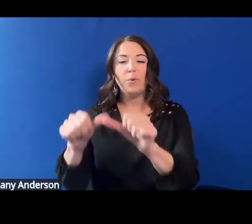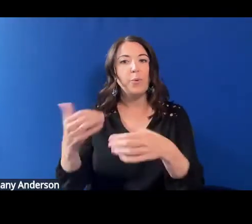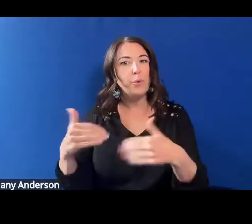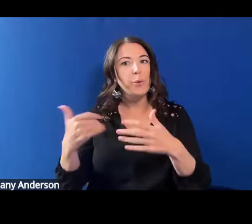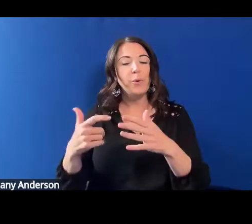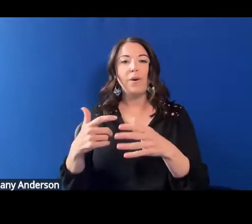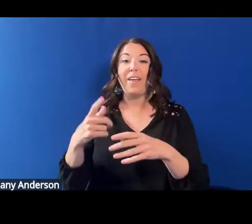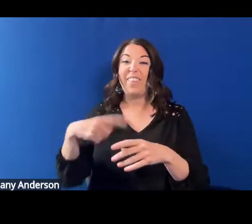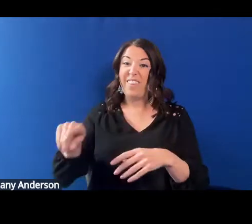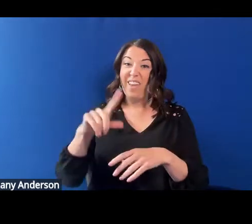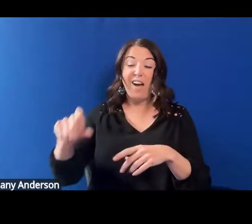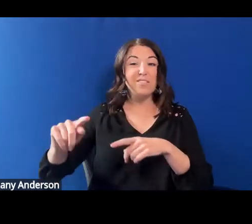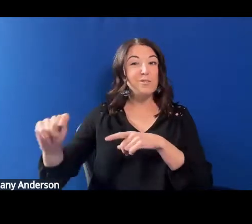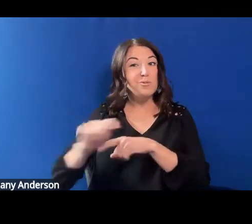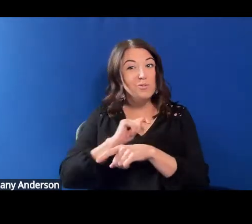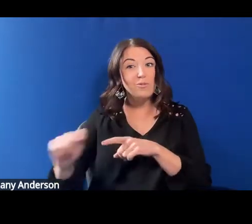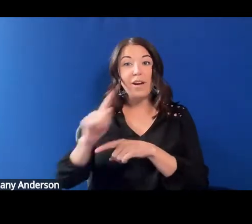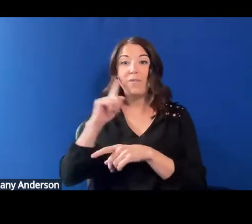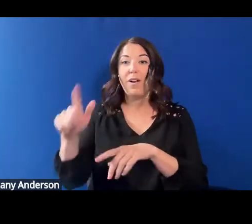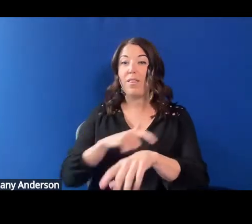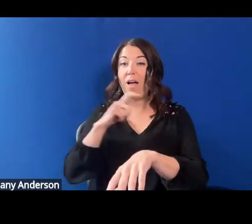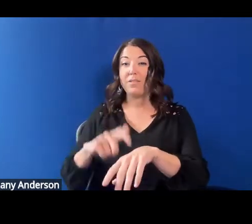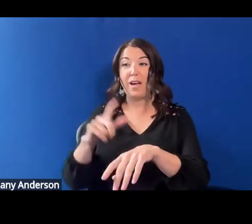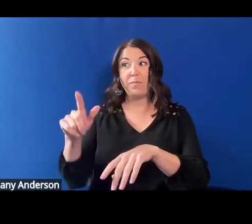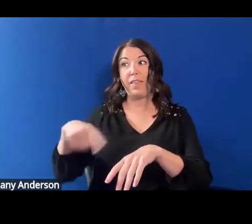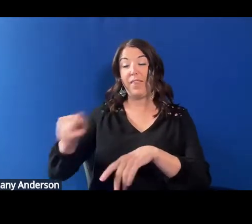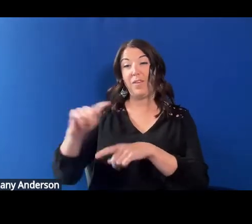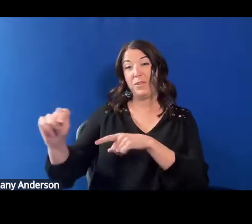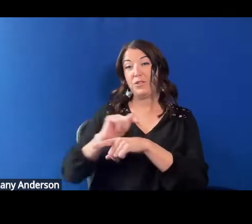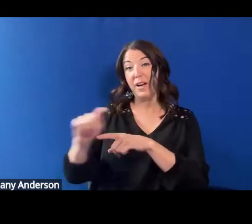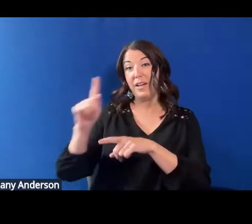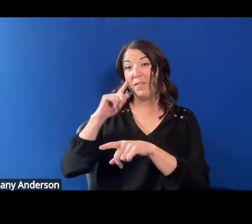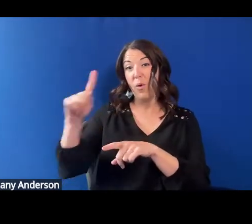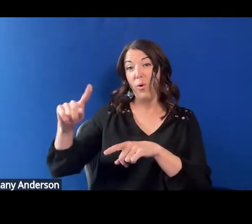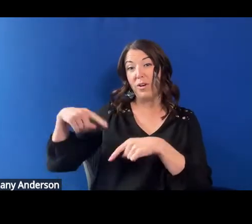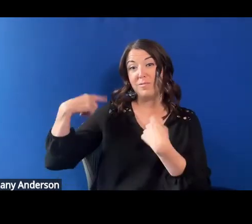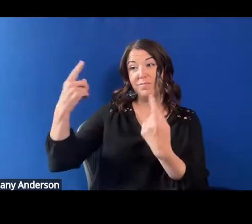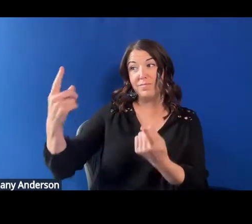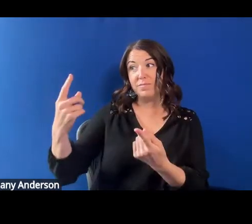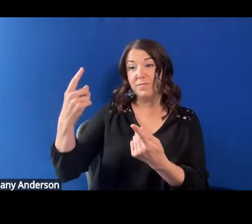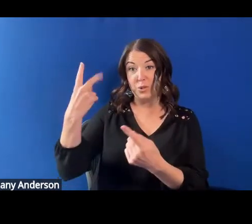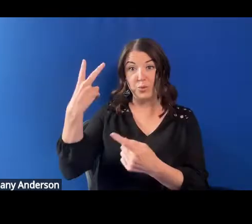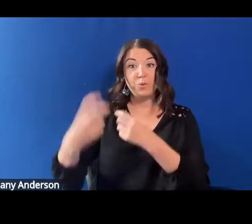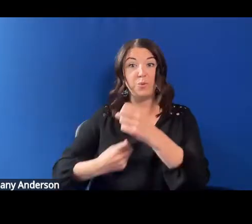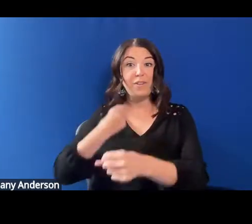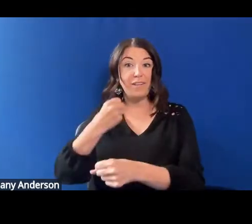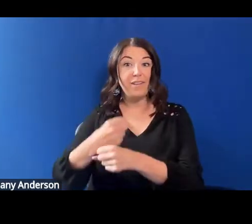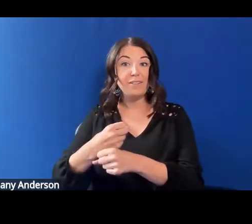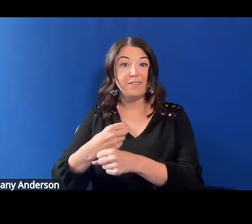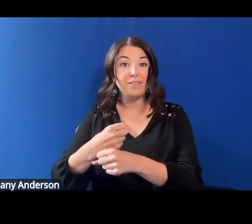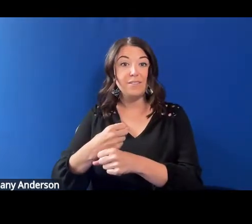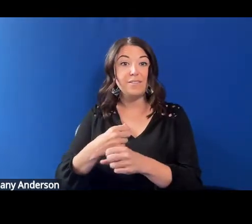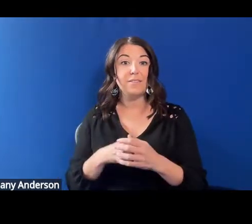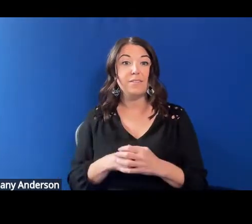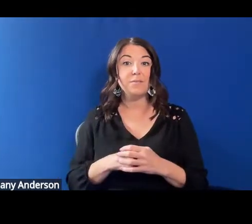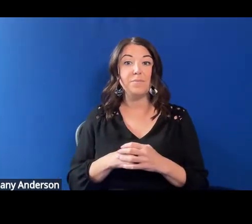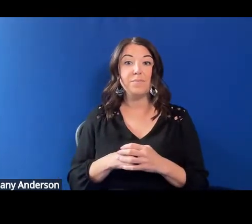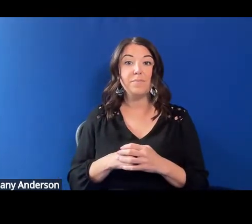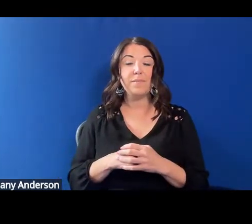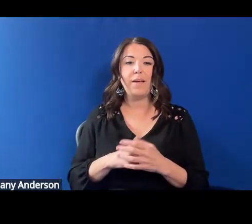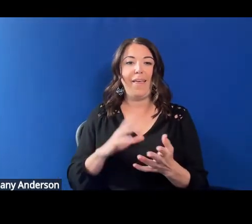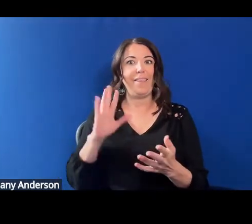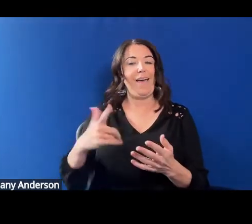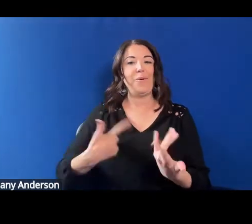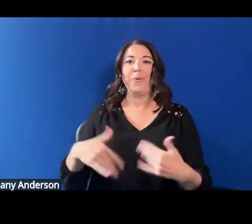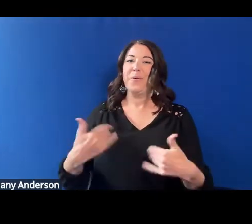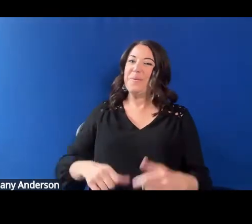trained for this. They have been training for this endeavor for almost 2 years. And that's what we're proud of.